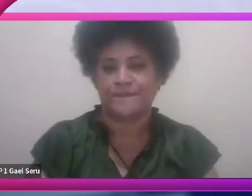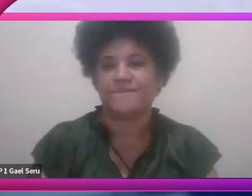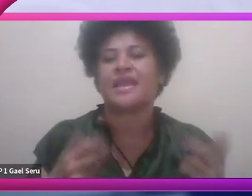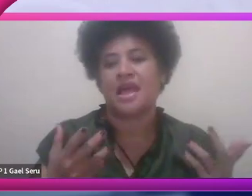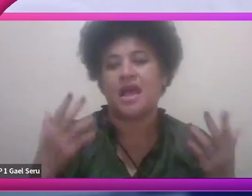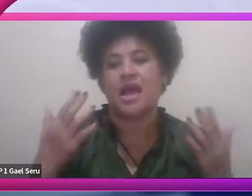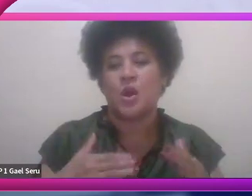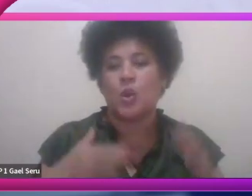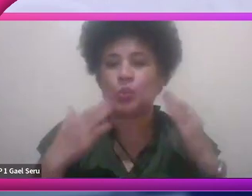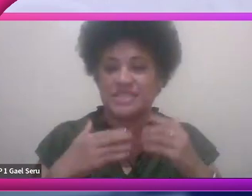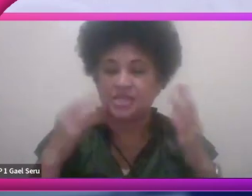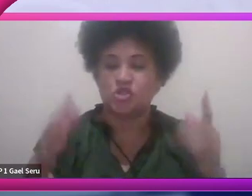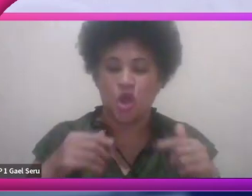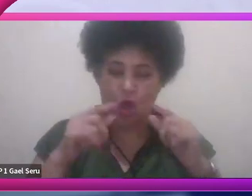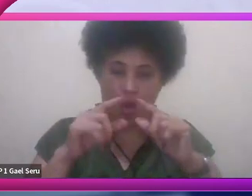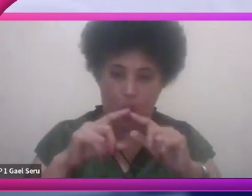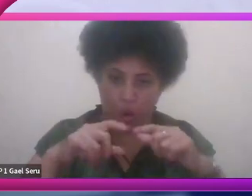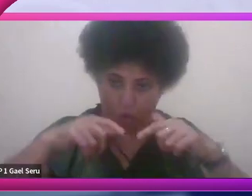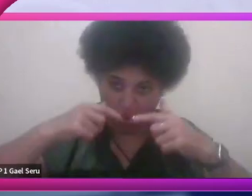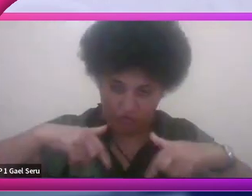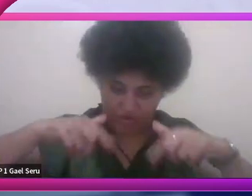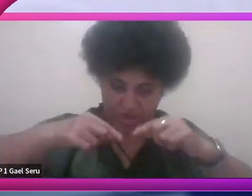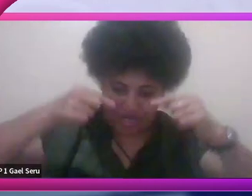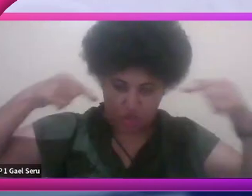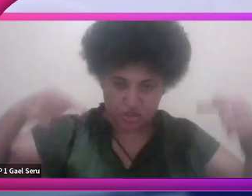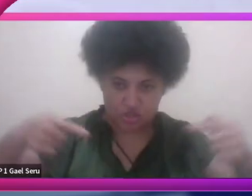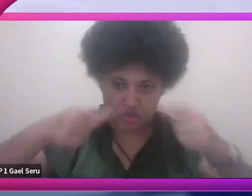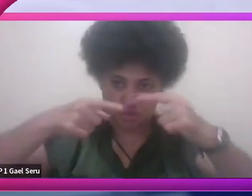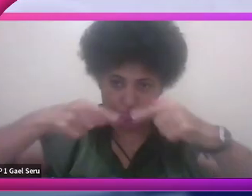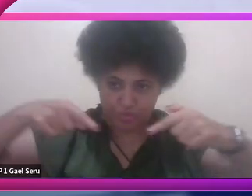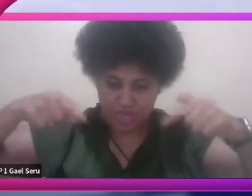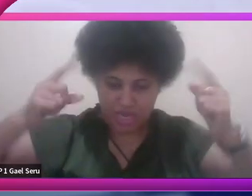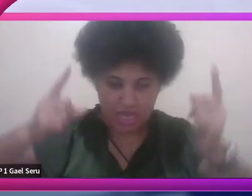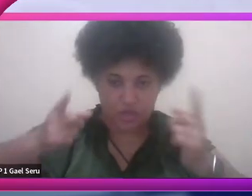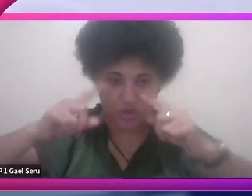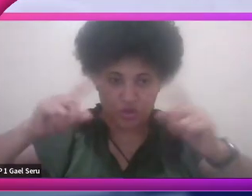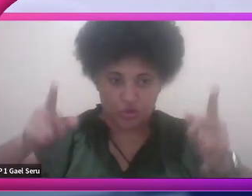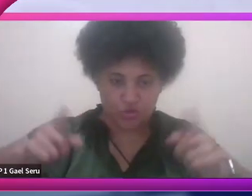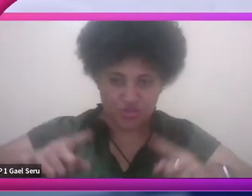to your ovary, your tube, and also with your uterus, where you